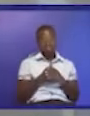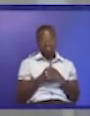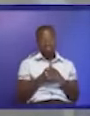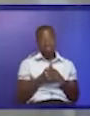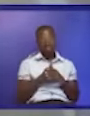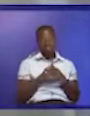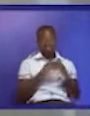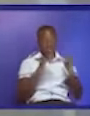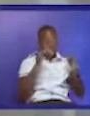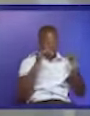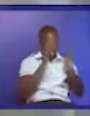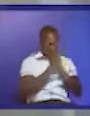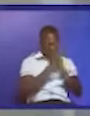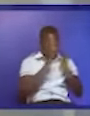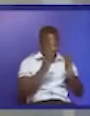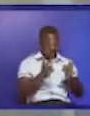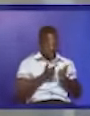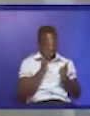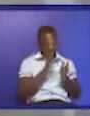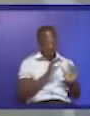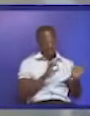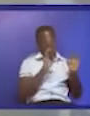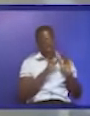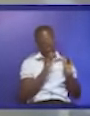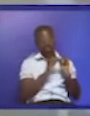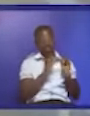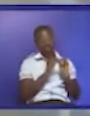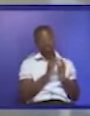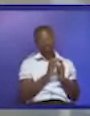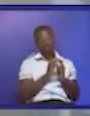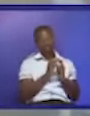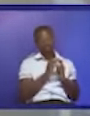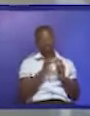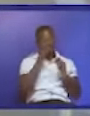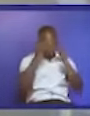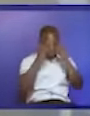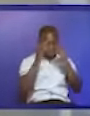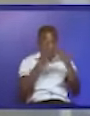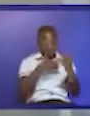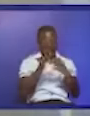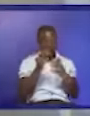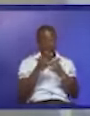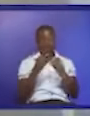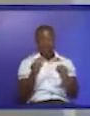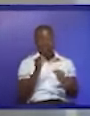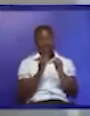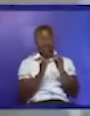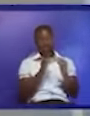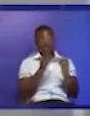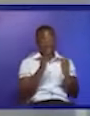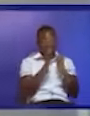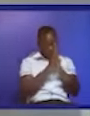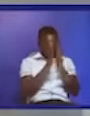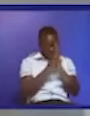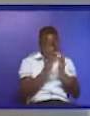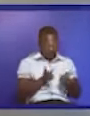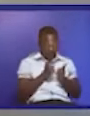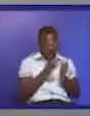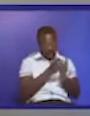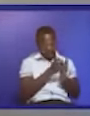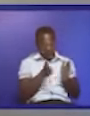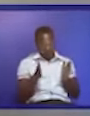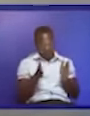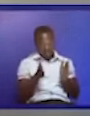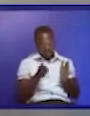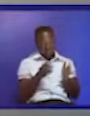prayer life first. Because no matter what else you solve, if your prayer life dies, you are pouring water in a basket